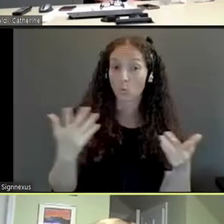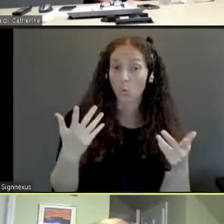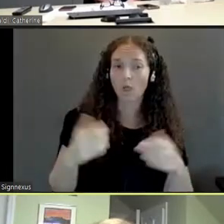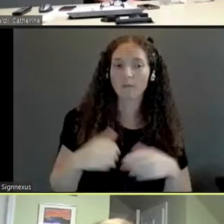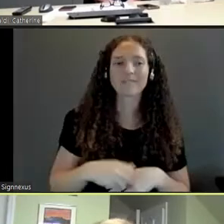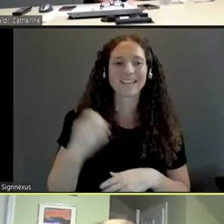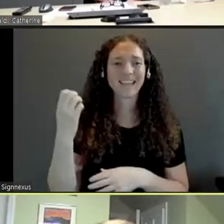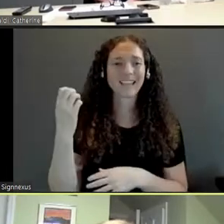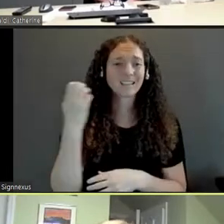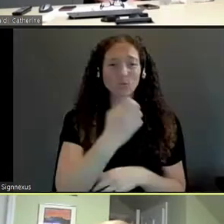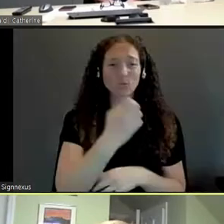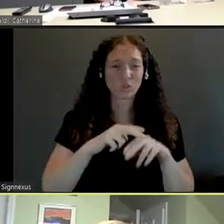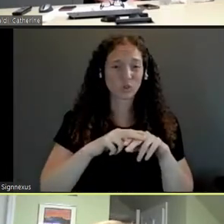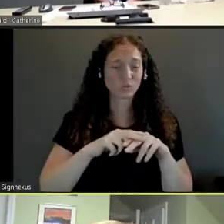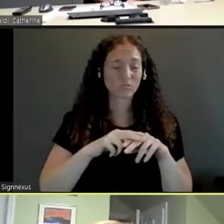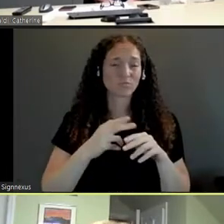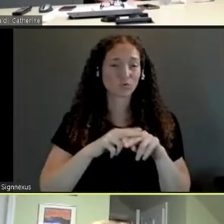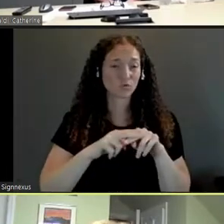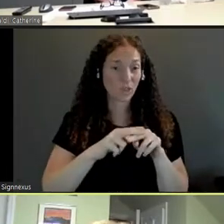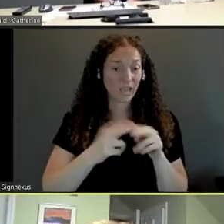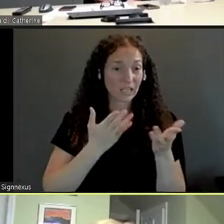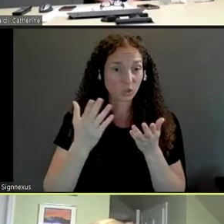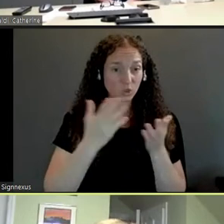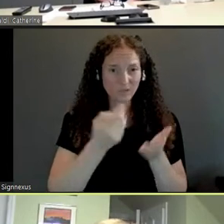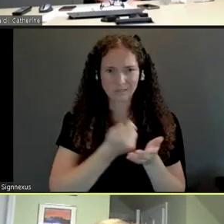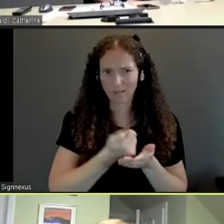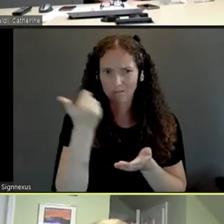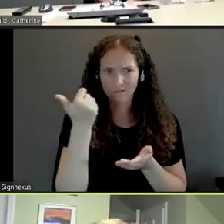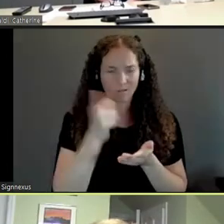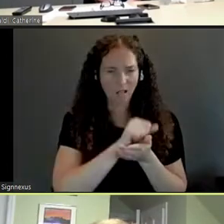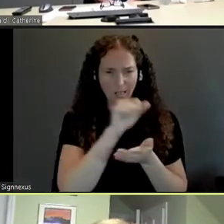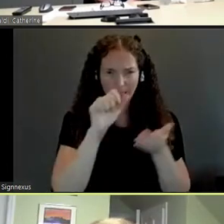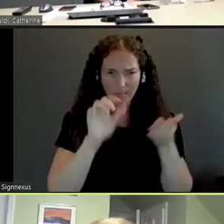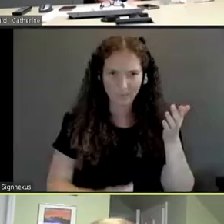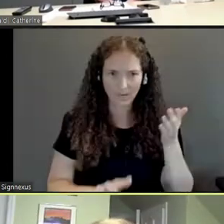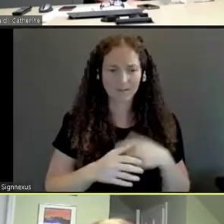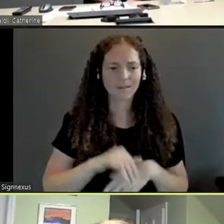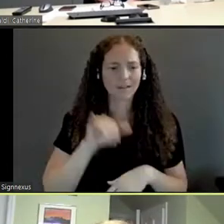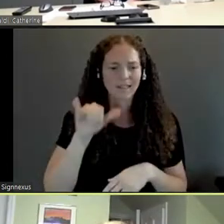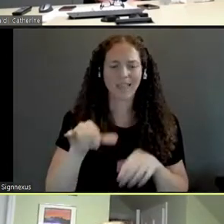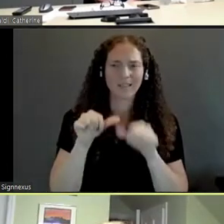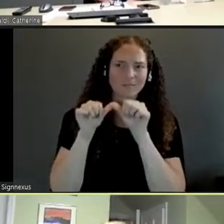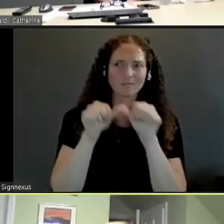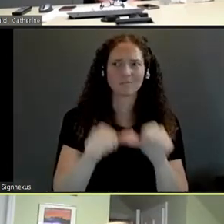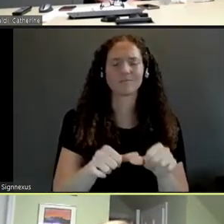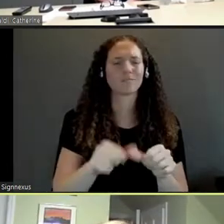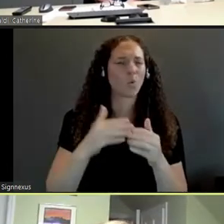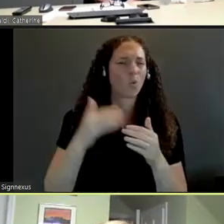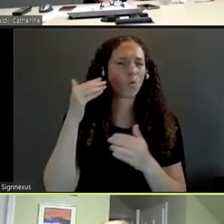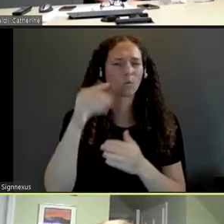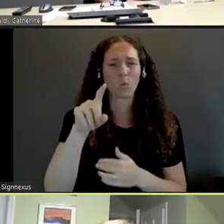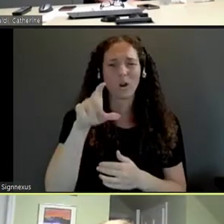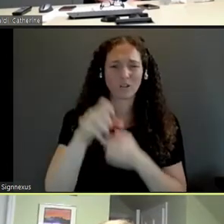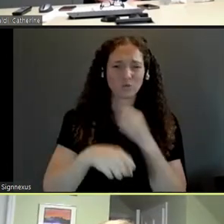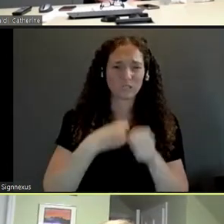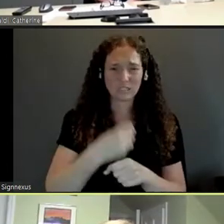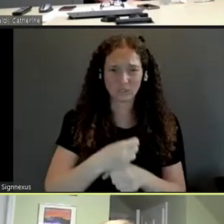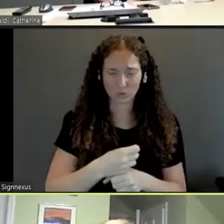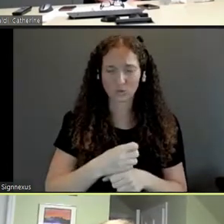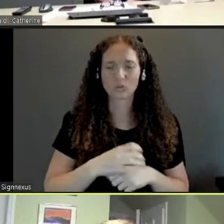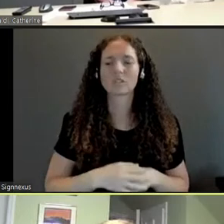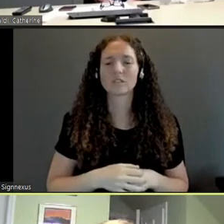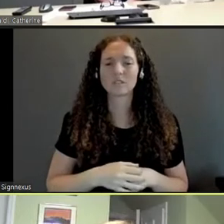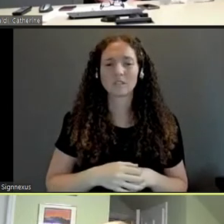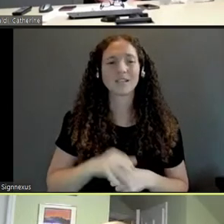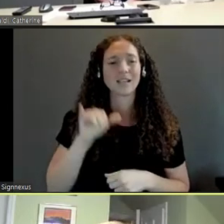been eliminated, a feature that has existed for over 100 years. Besides the chilling effect on